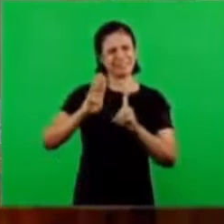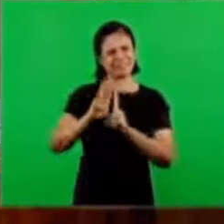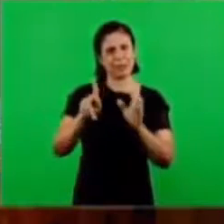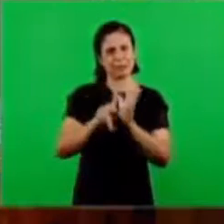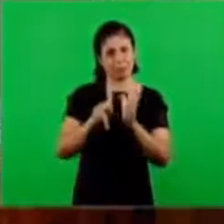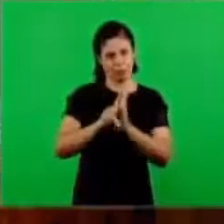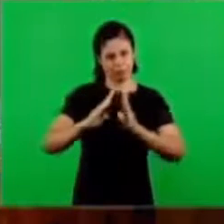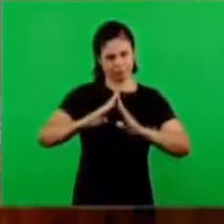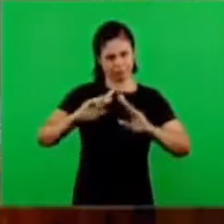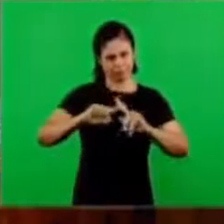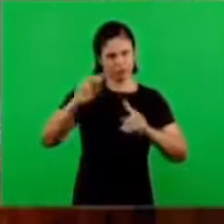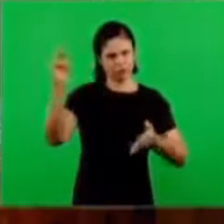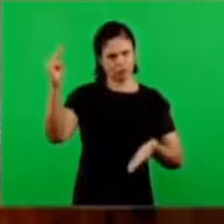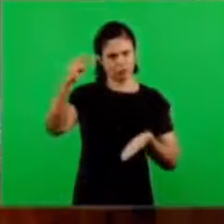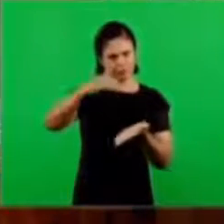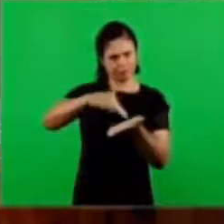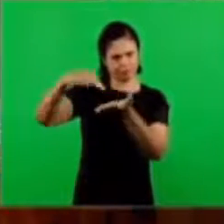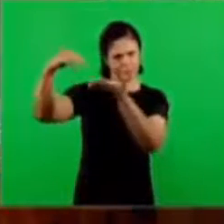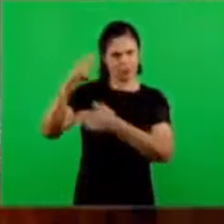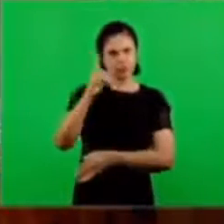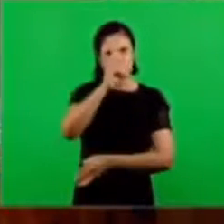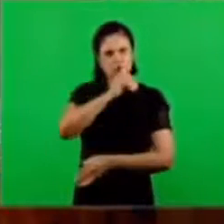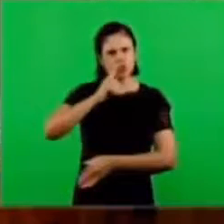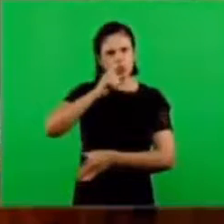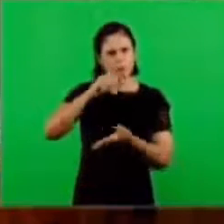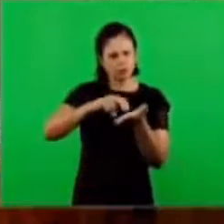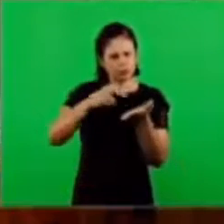this Sunday school of